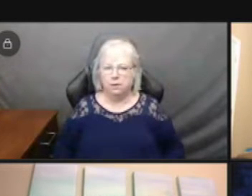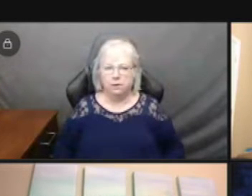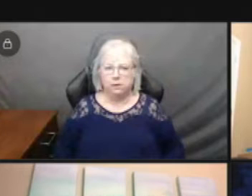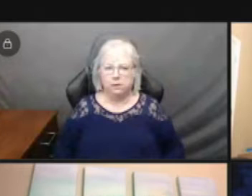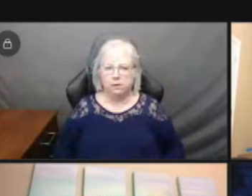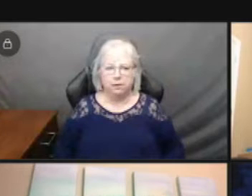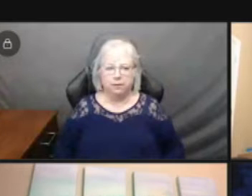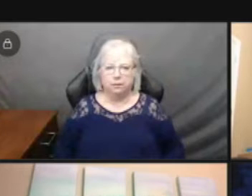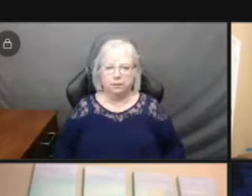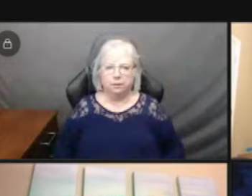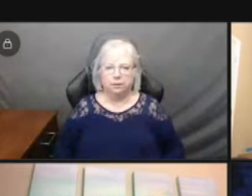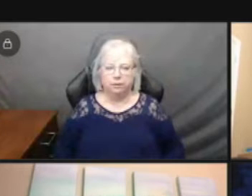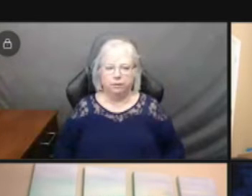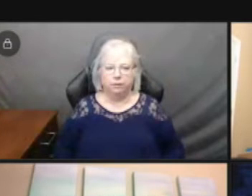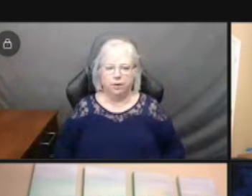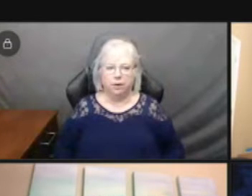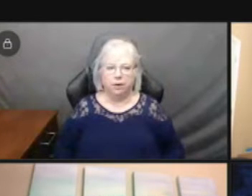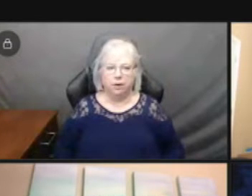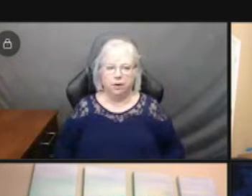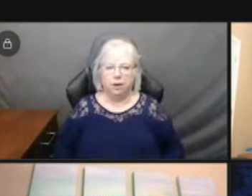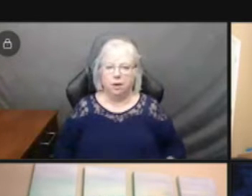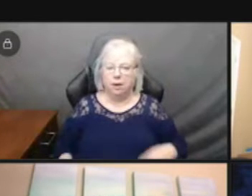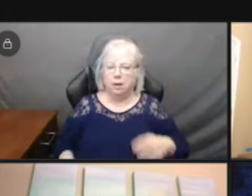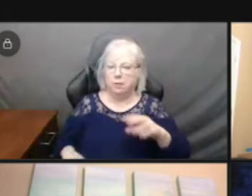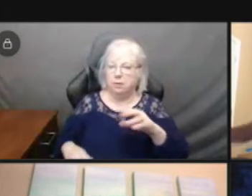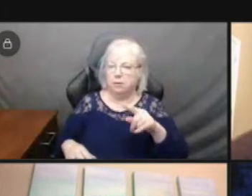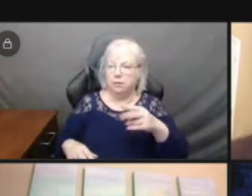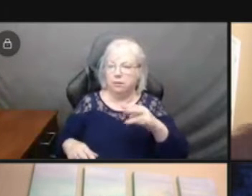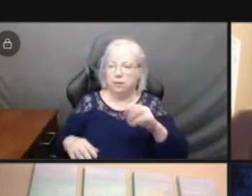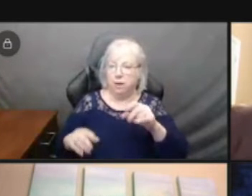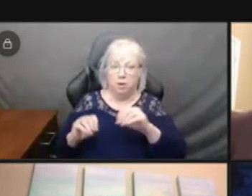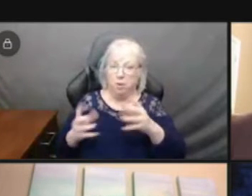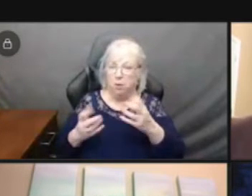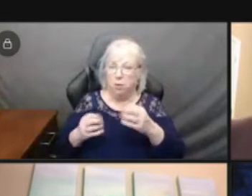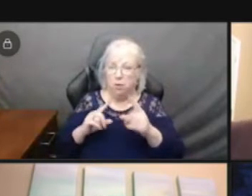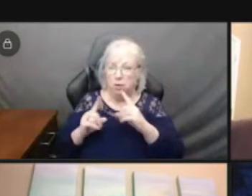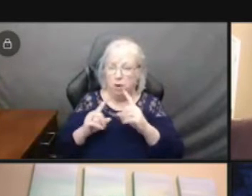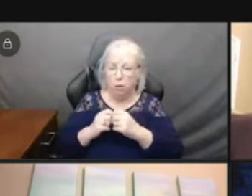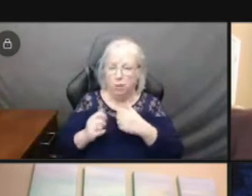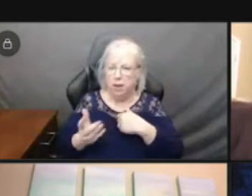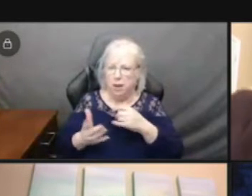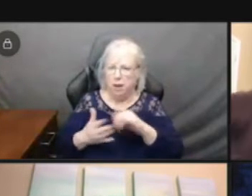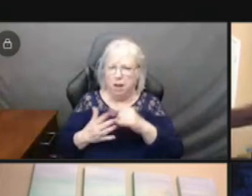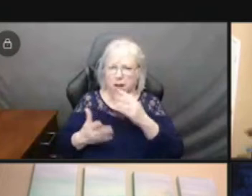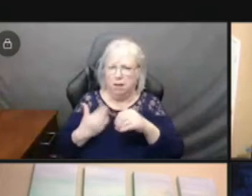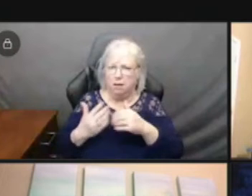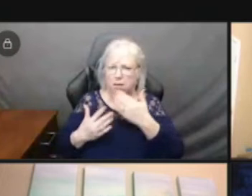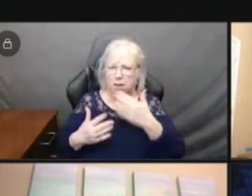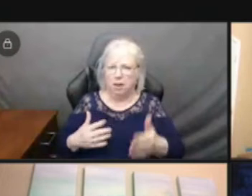Director Phillips is, I got no one wants to talk to me again, Mayor. That's all. Thank you.